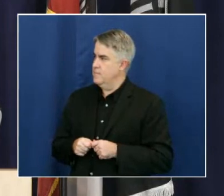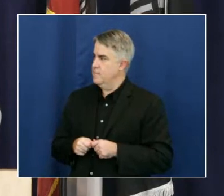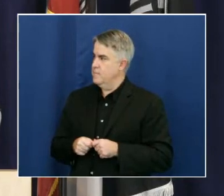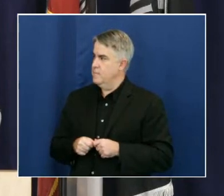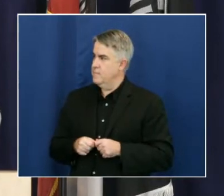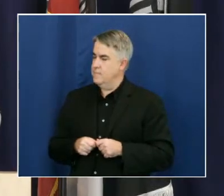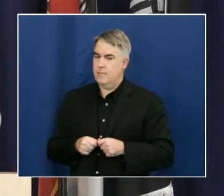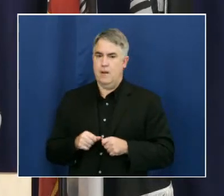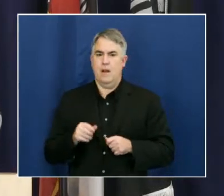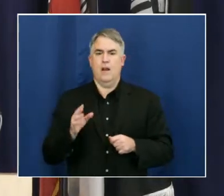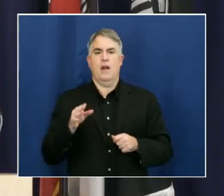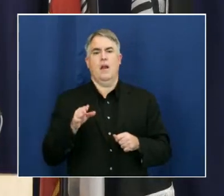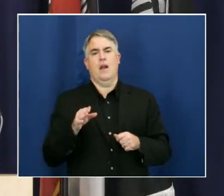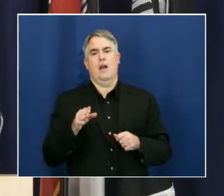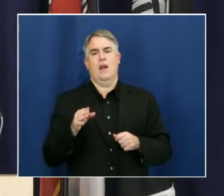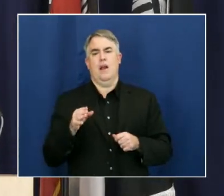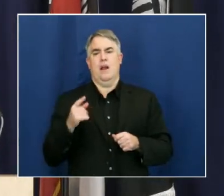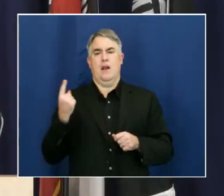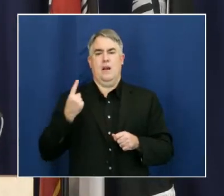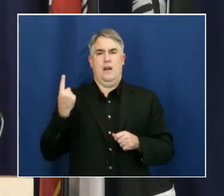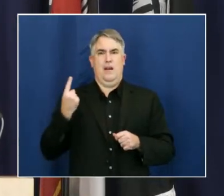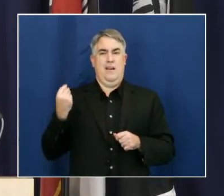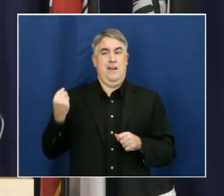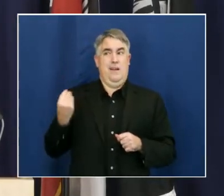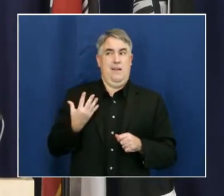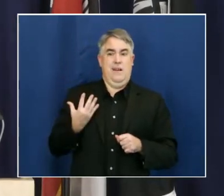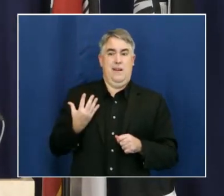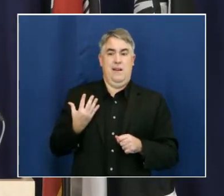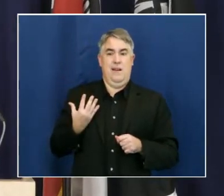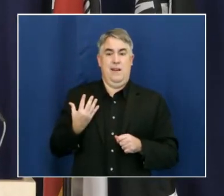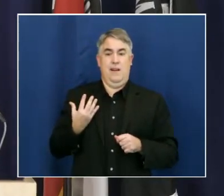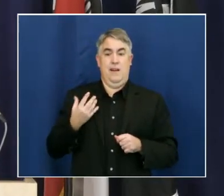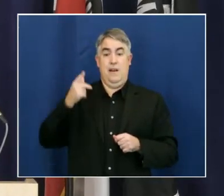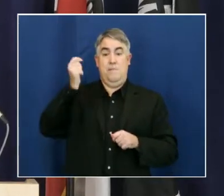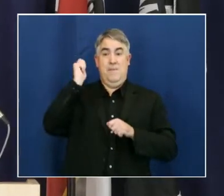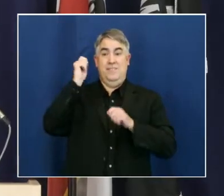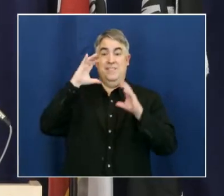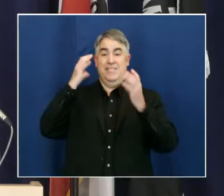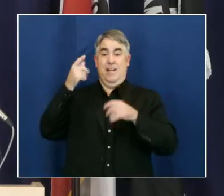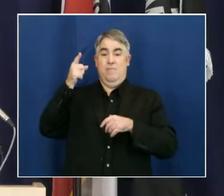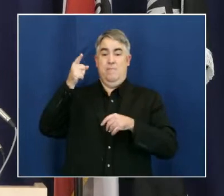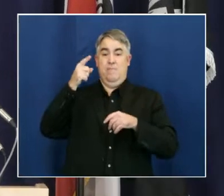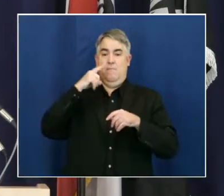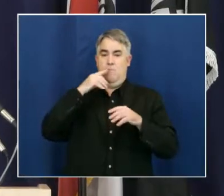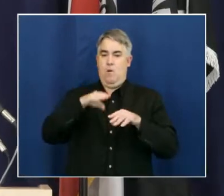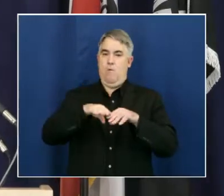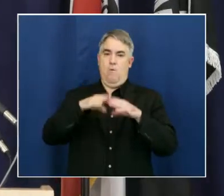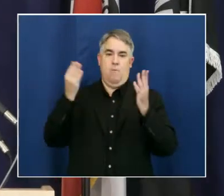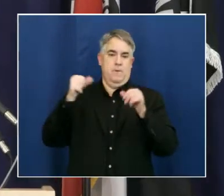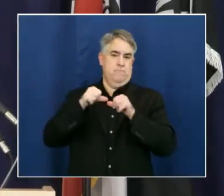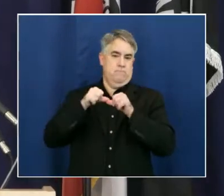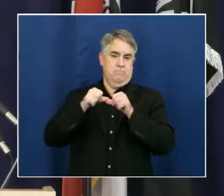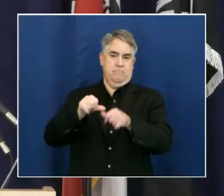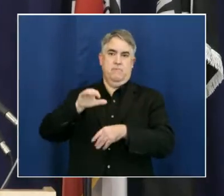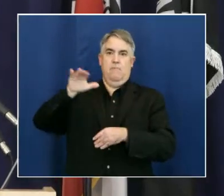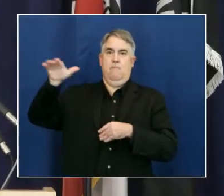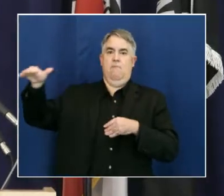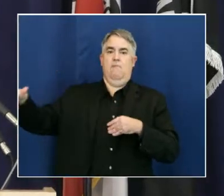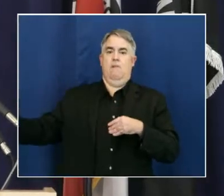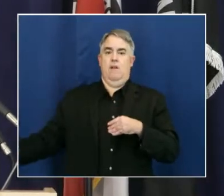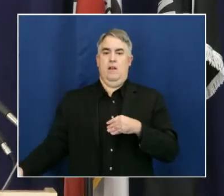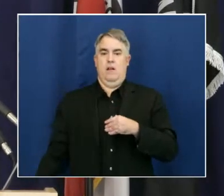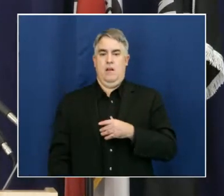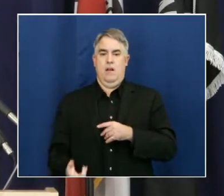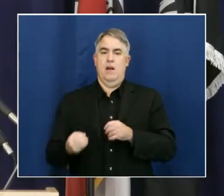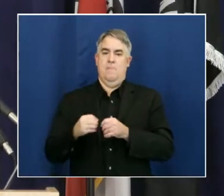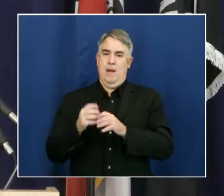I was also just told that that site will stay open later today to make sure that all scheduled appointments for today are honored, to make sure that they